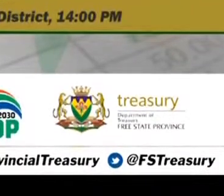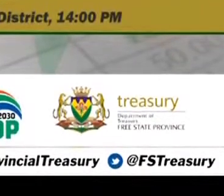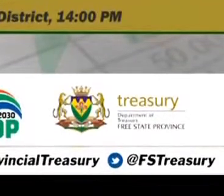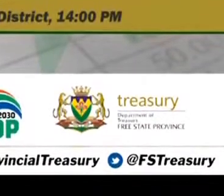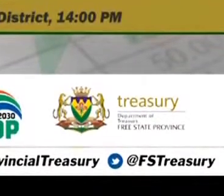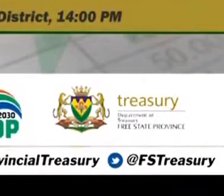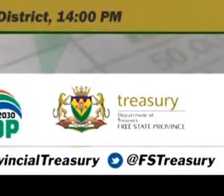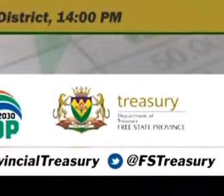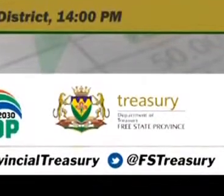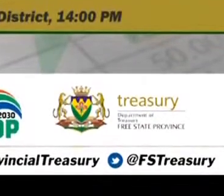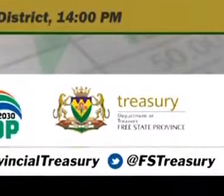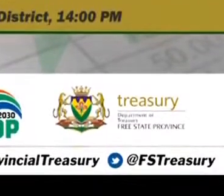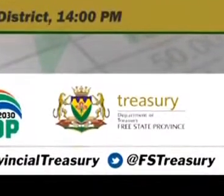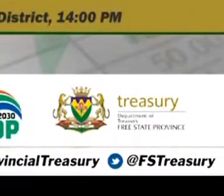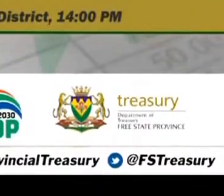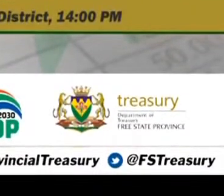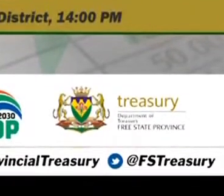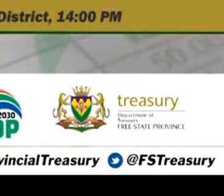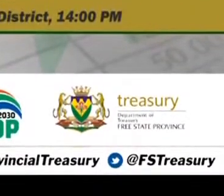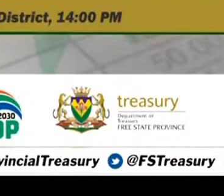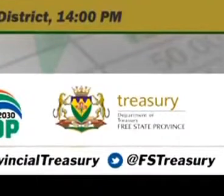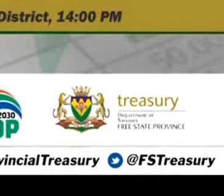speech.